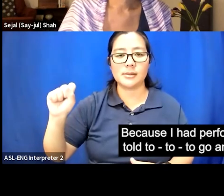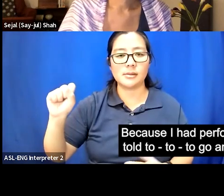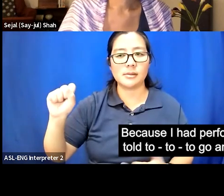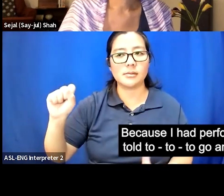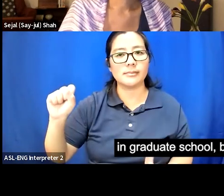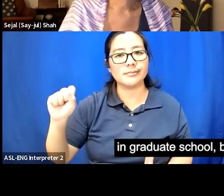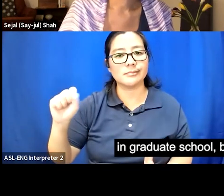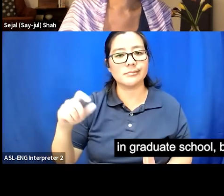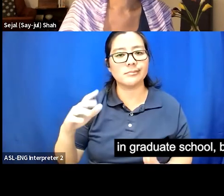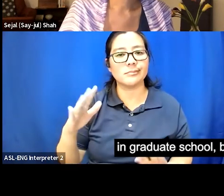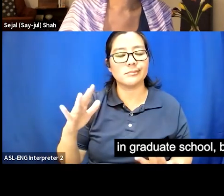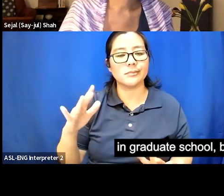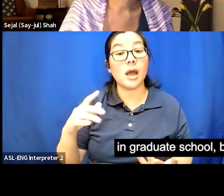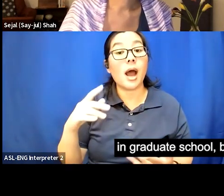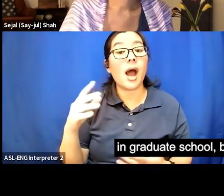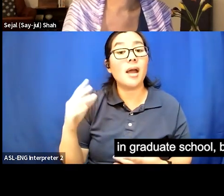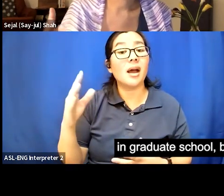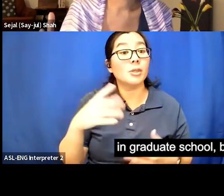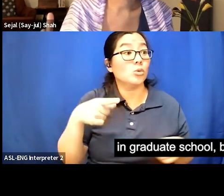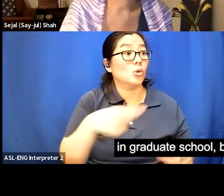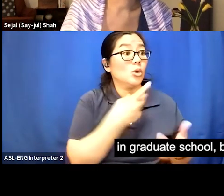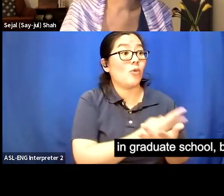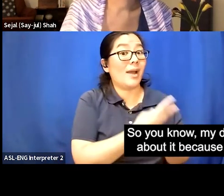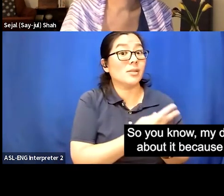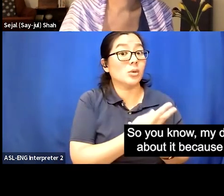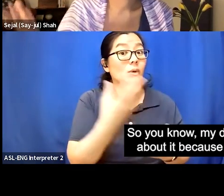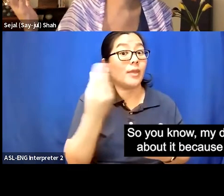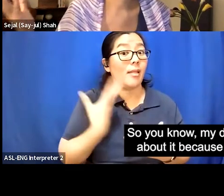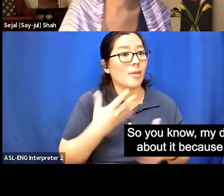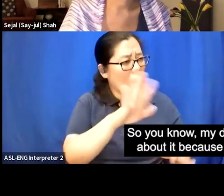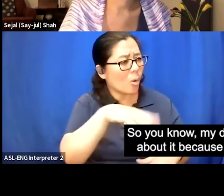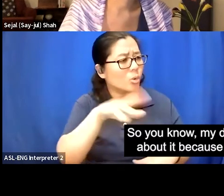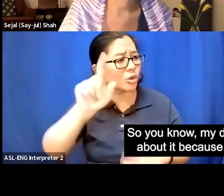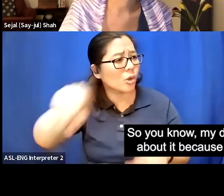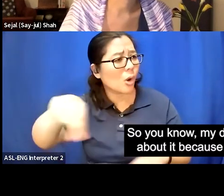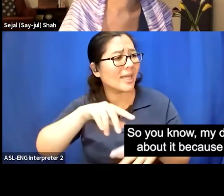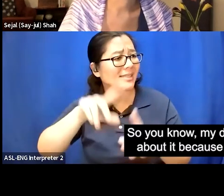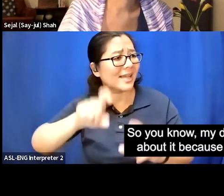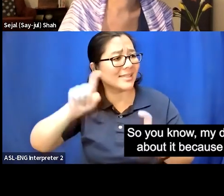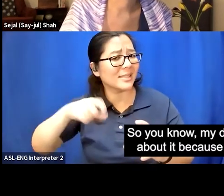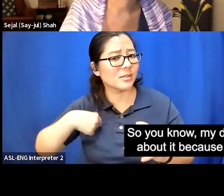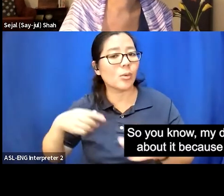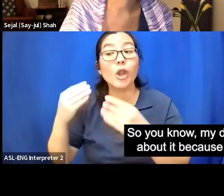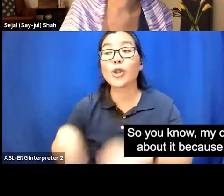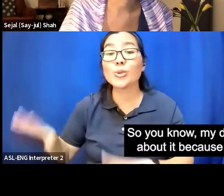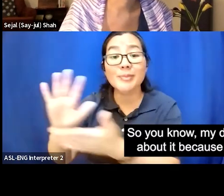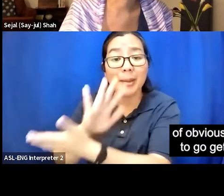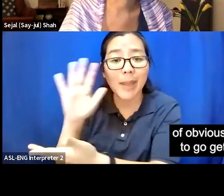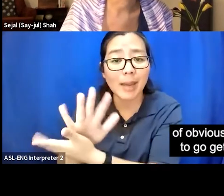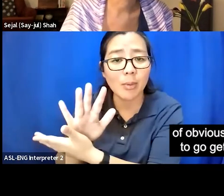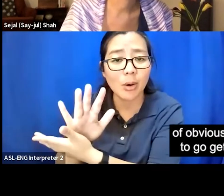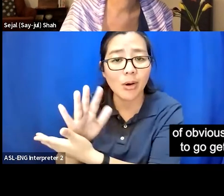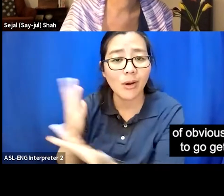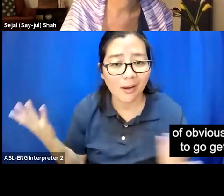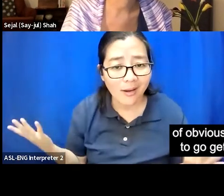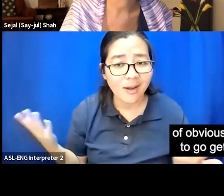to go and get tested when I was in graduate school, but I kept losing the paper. So, you know, my doctor and I would laugh about it because I thought, well, it's kind of